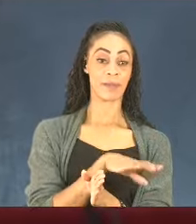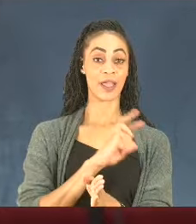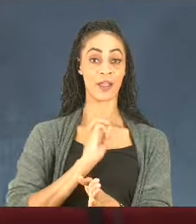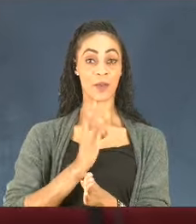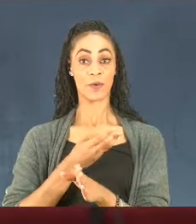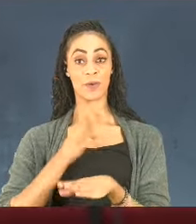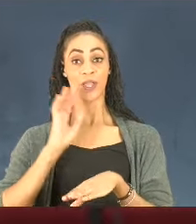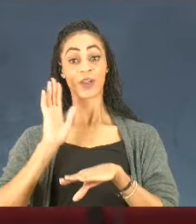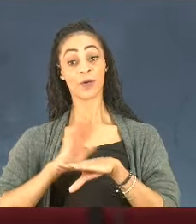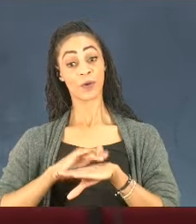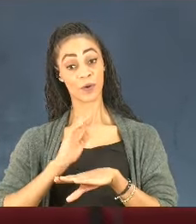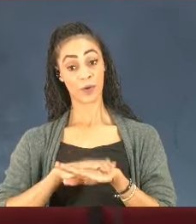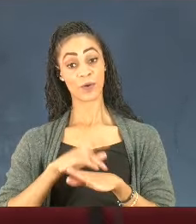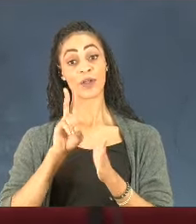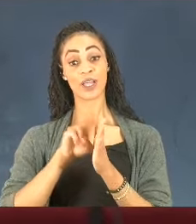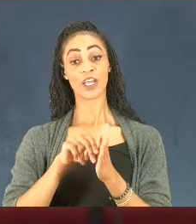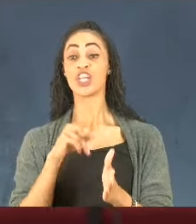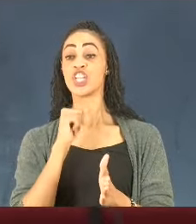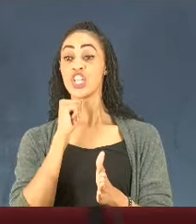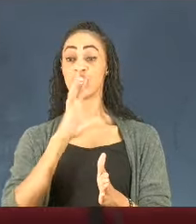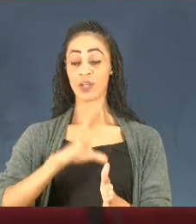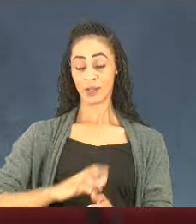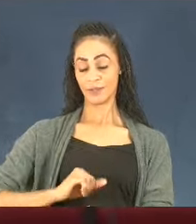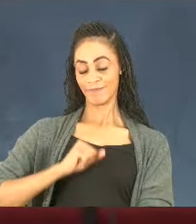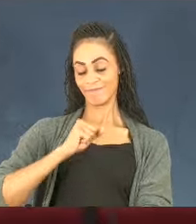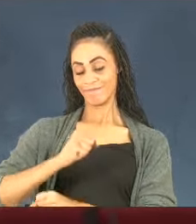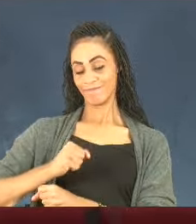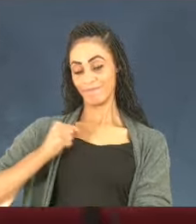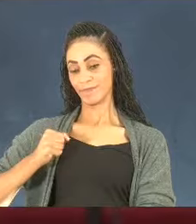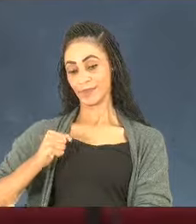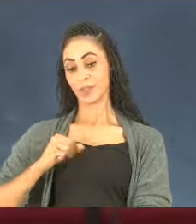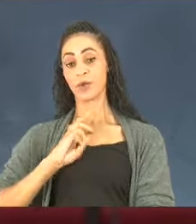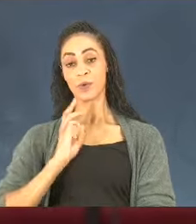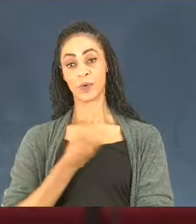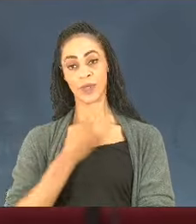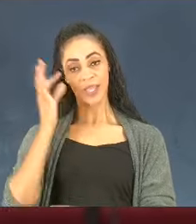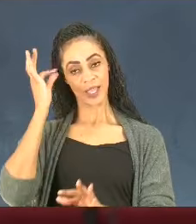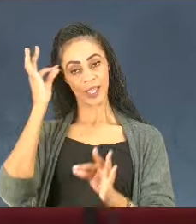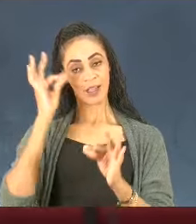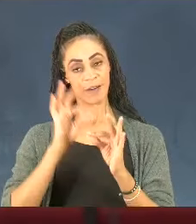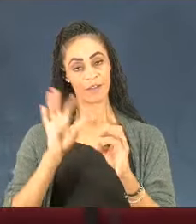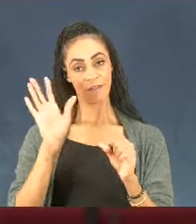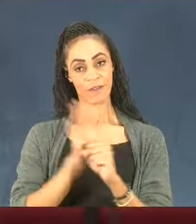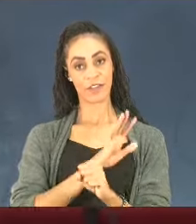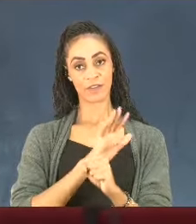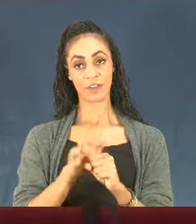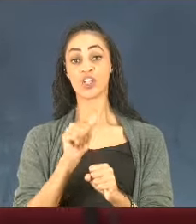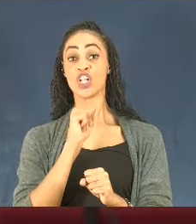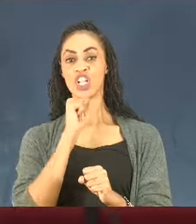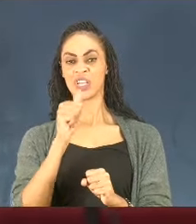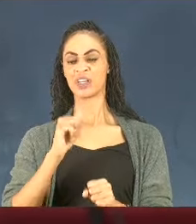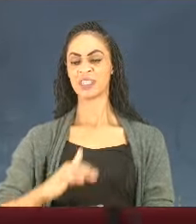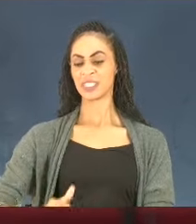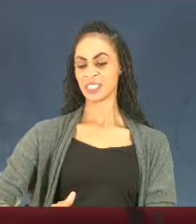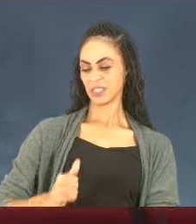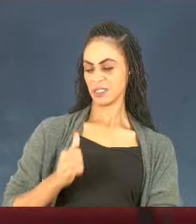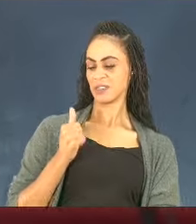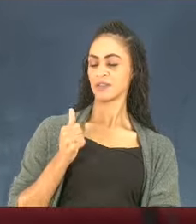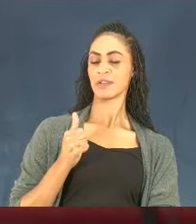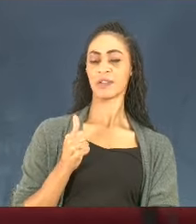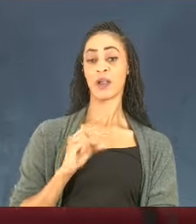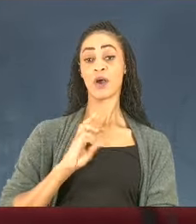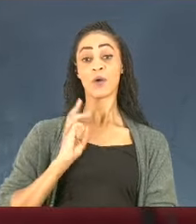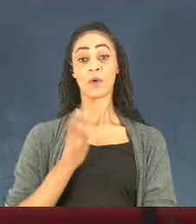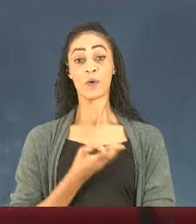instead of selfishness. Amen. We are people of faithfulness instead of betrayal. Amen. We are people of